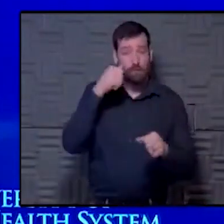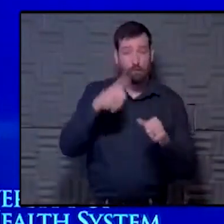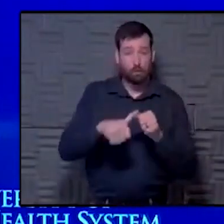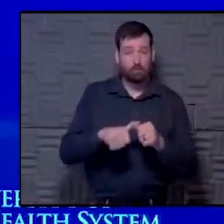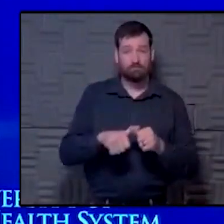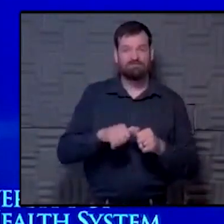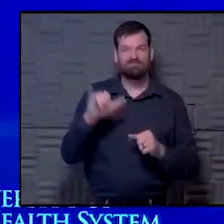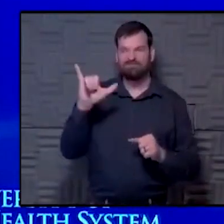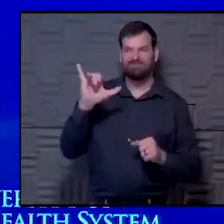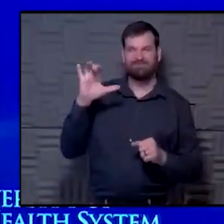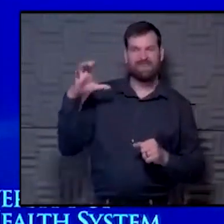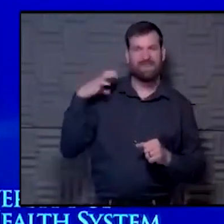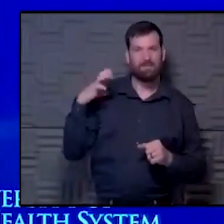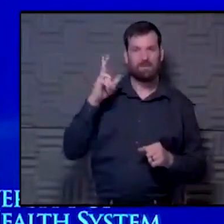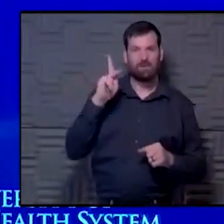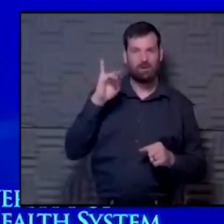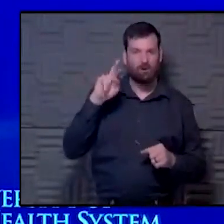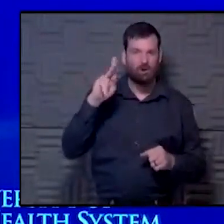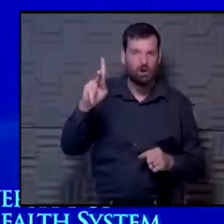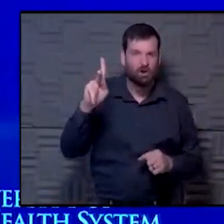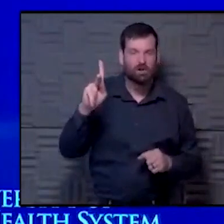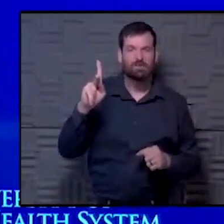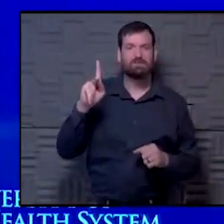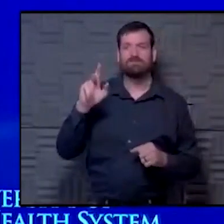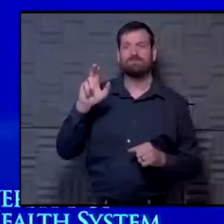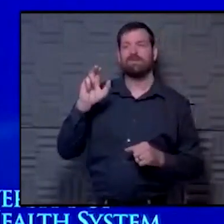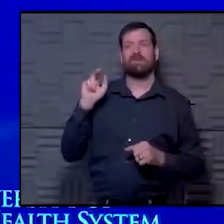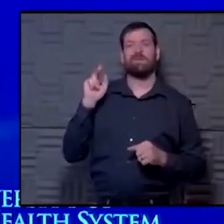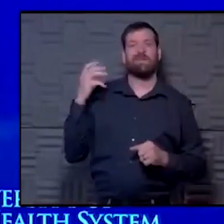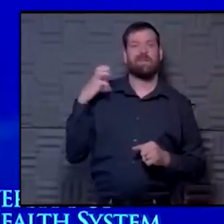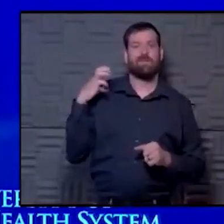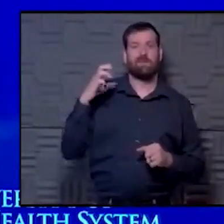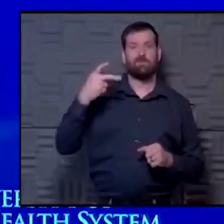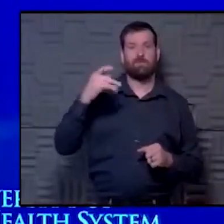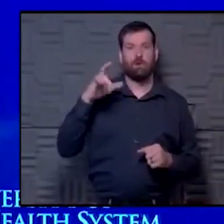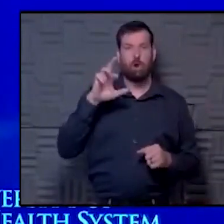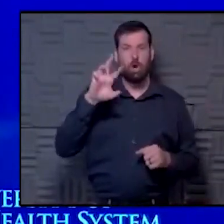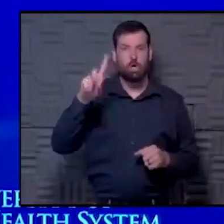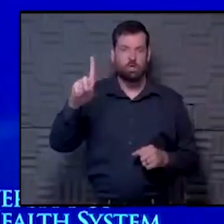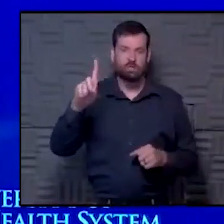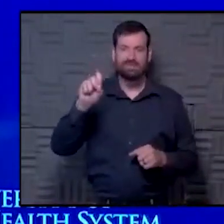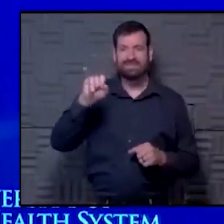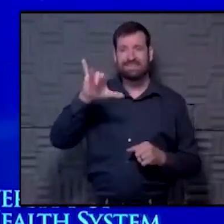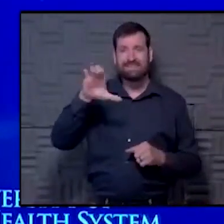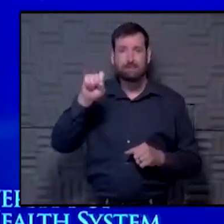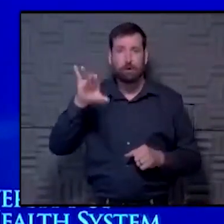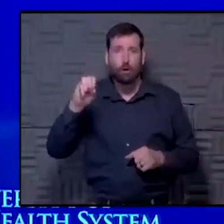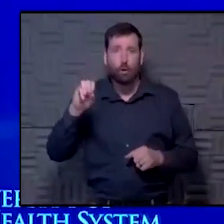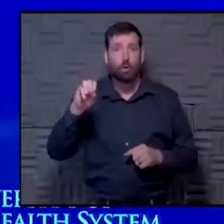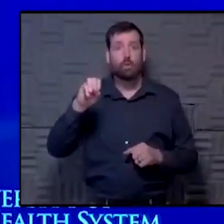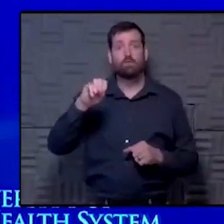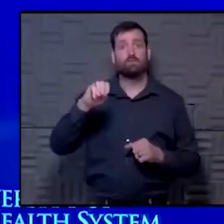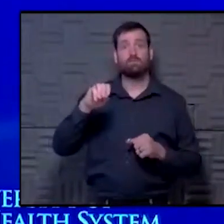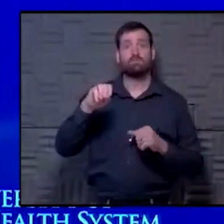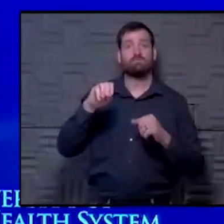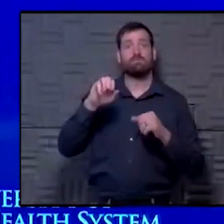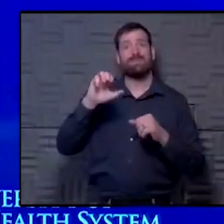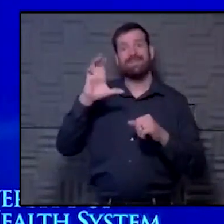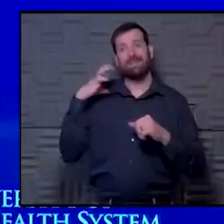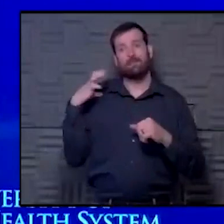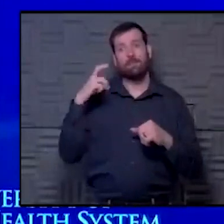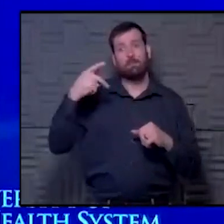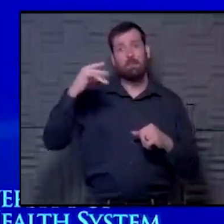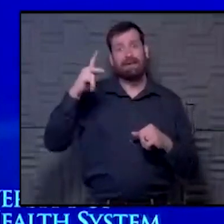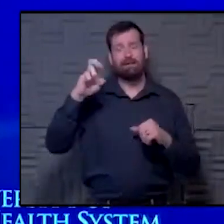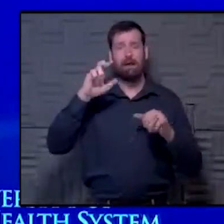as Captain Kirk would say, or Captain Burnham, or Captain Picard, or Captain Sisko, or any other, Captain Janeway, Captain Pike, or any of the other